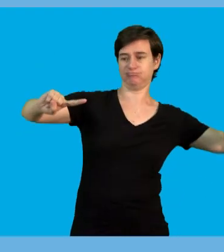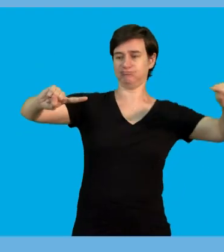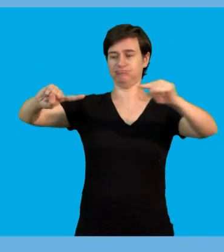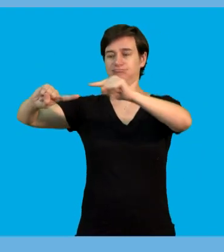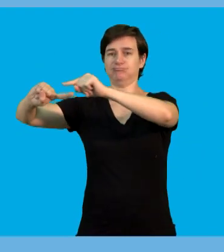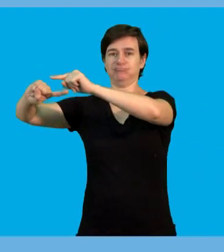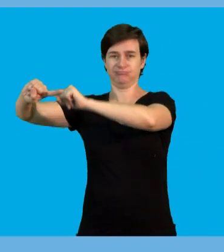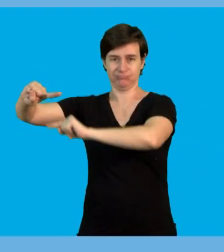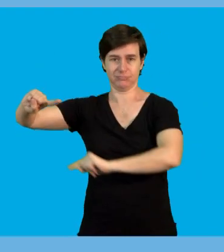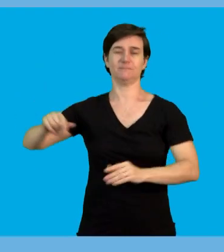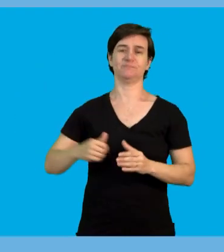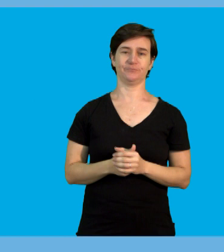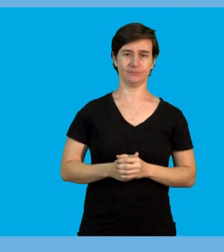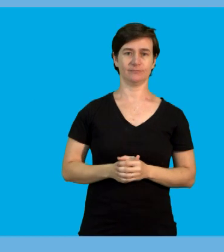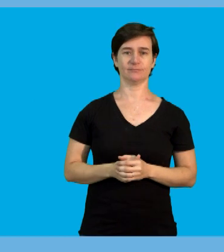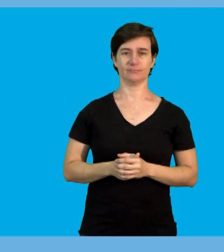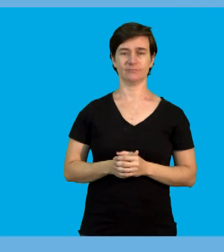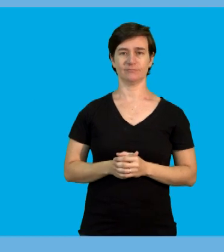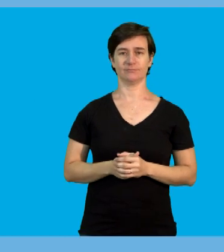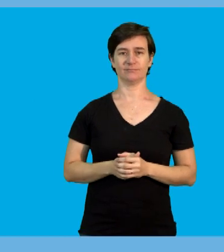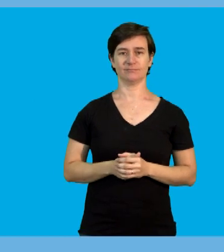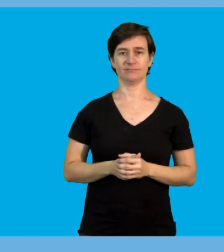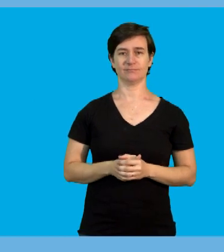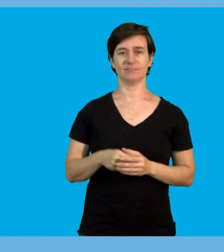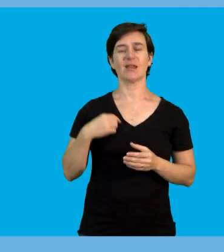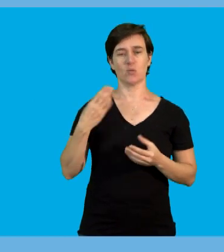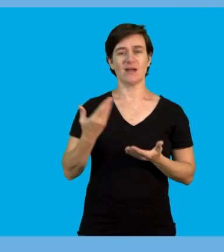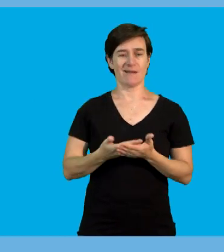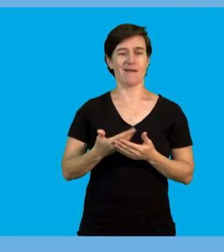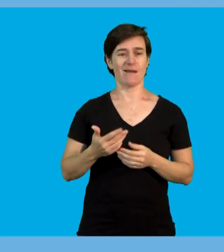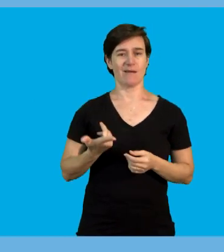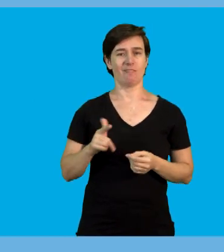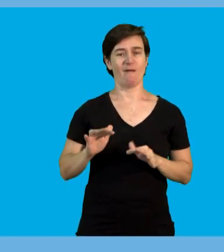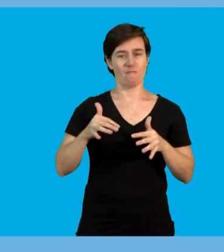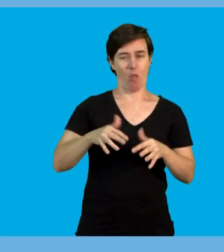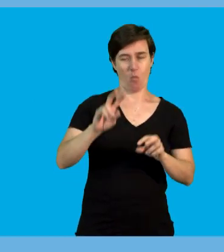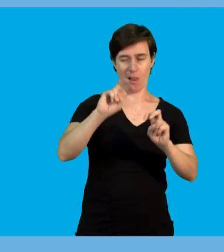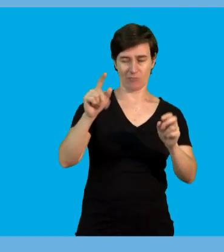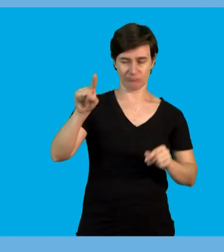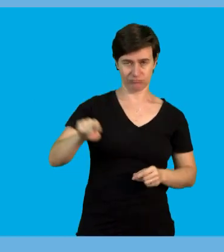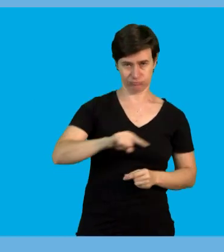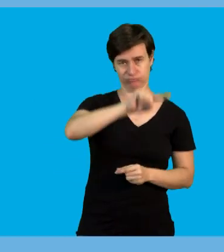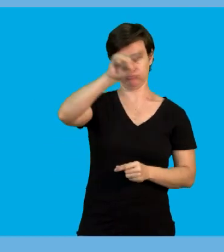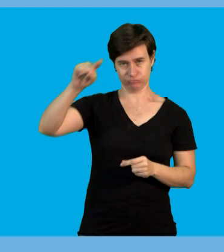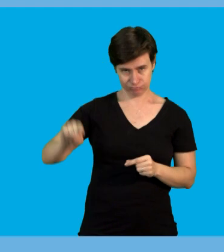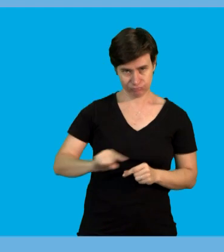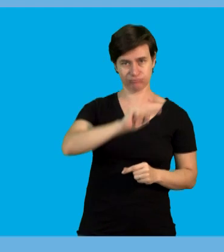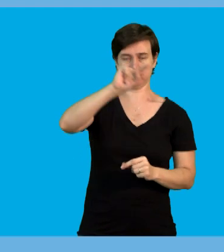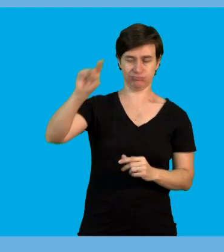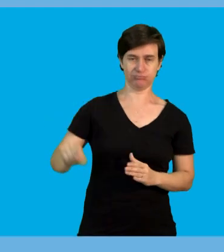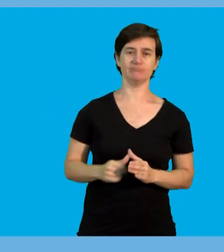So therefore, our switch is closed, and we're going to have a current flow with all the ratings that we are given